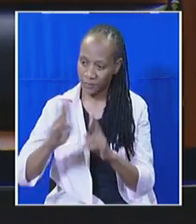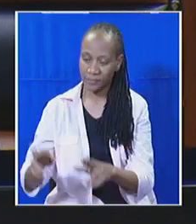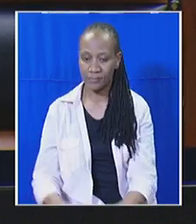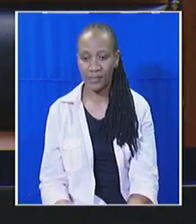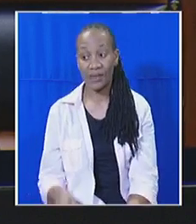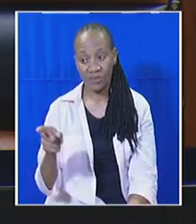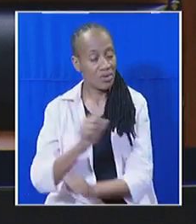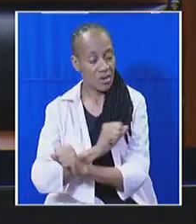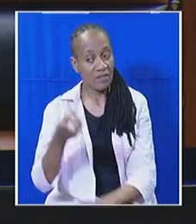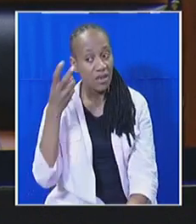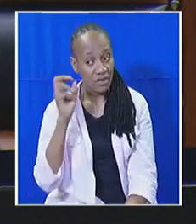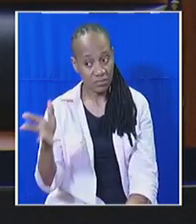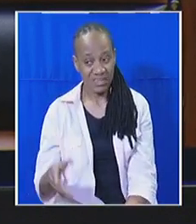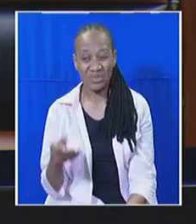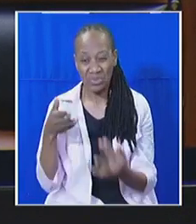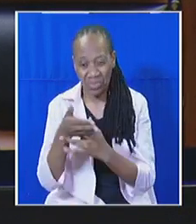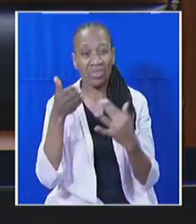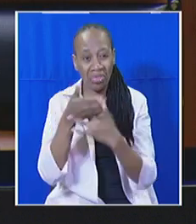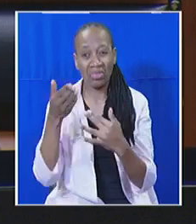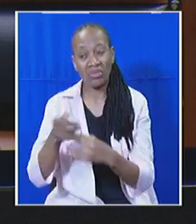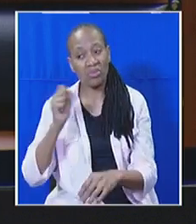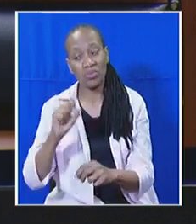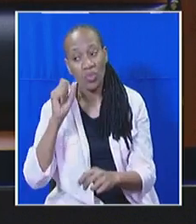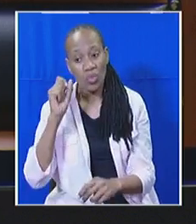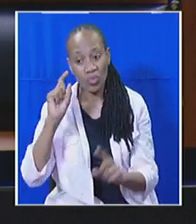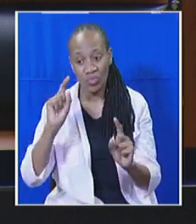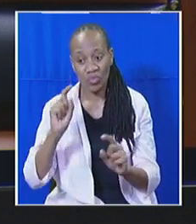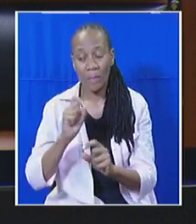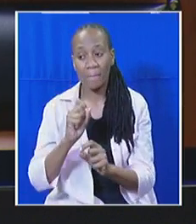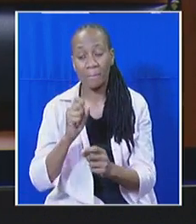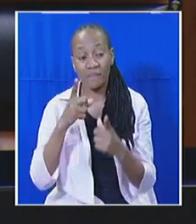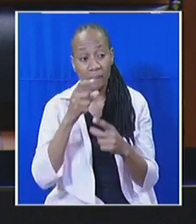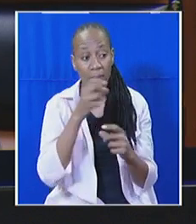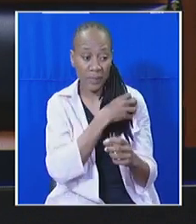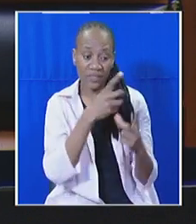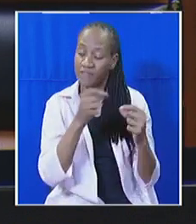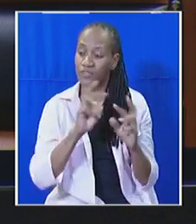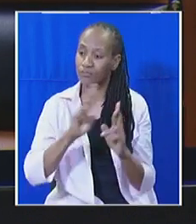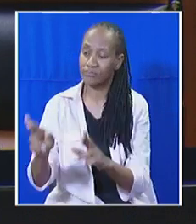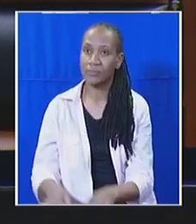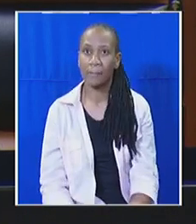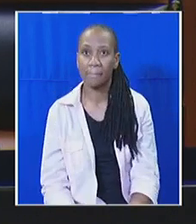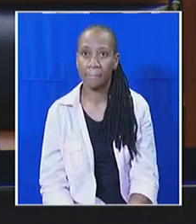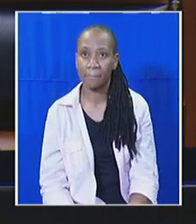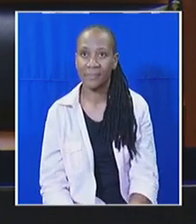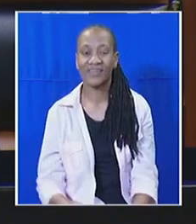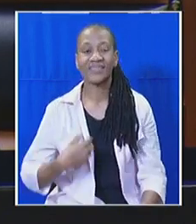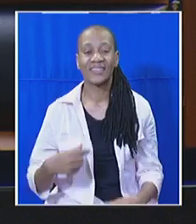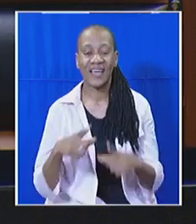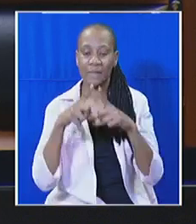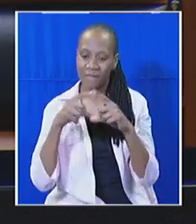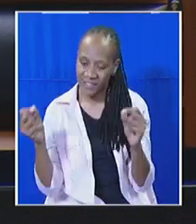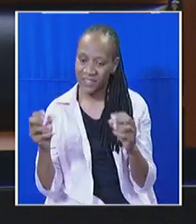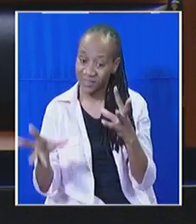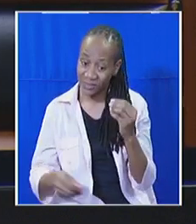listened and were not disruptive, you would have heard her. Just Thank you ask very her. much. I am done with that